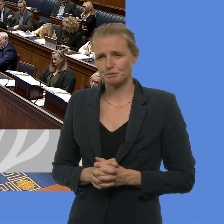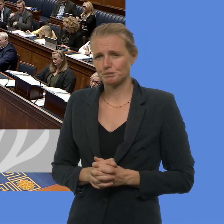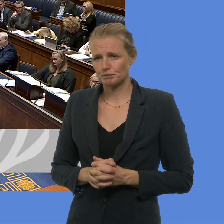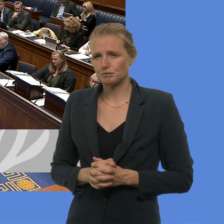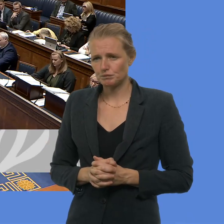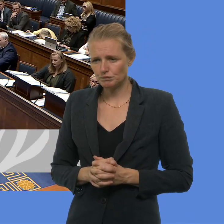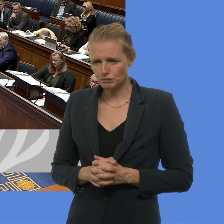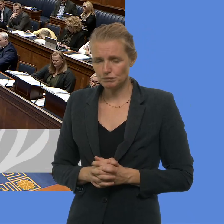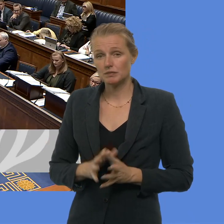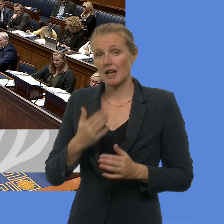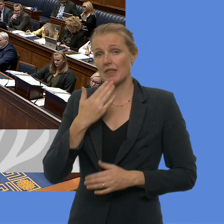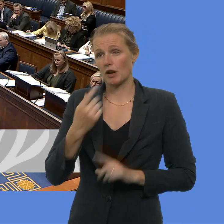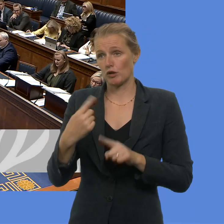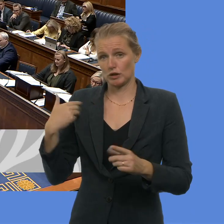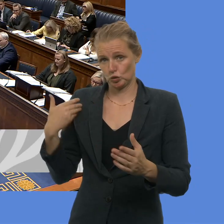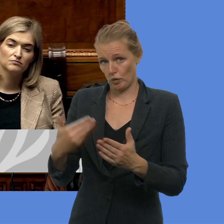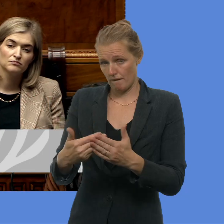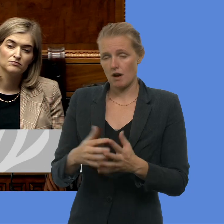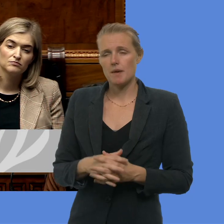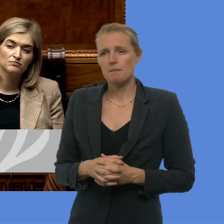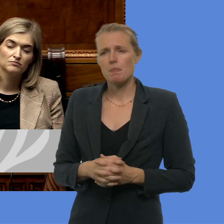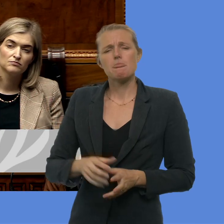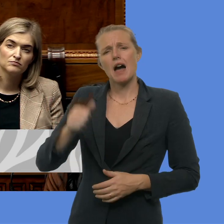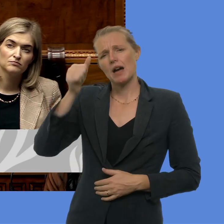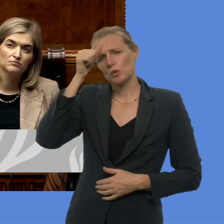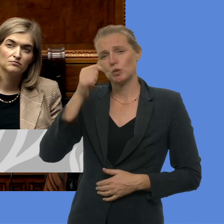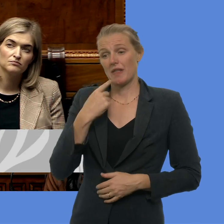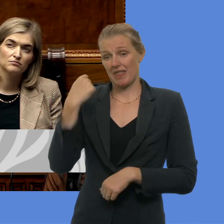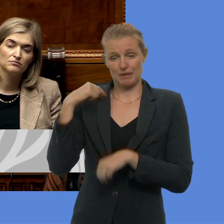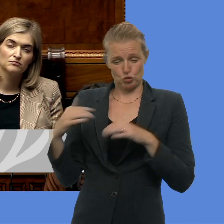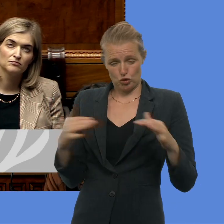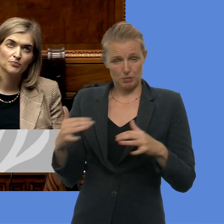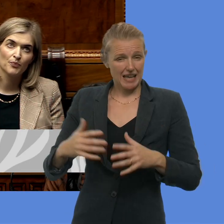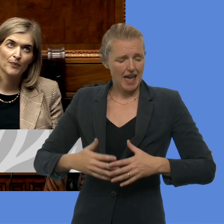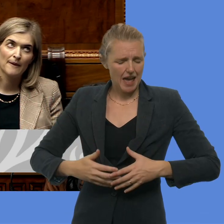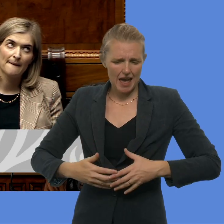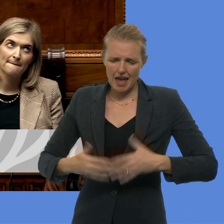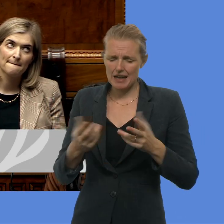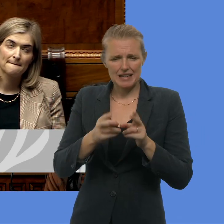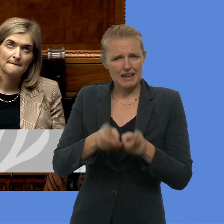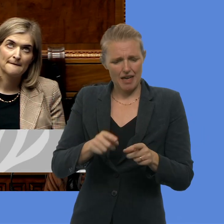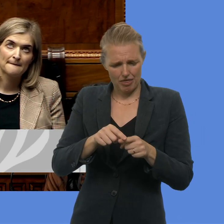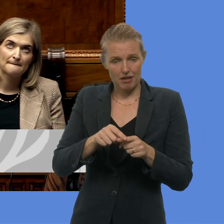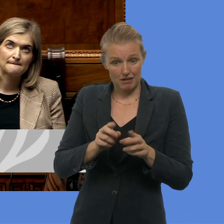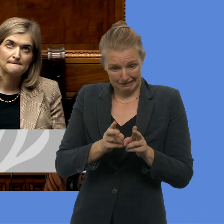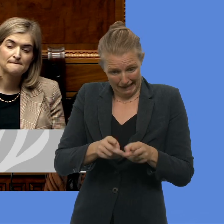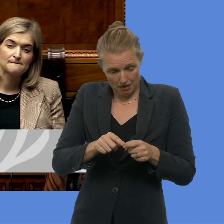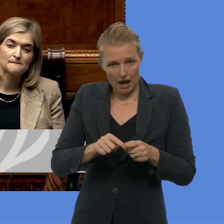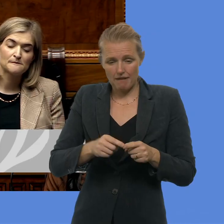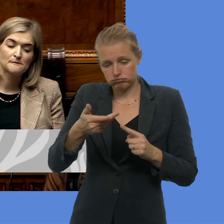First Minister, I know that you have previously acknowledged that every death during the conflict years left a deep legacy of suffering and